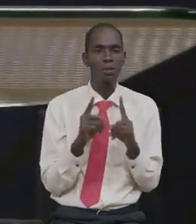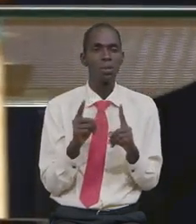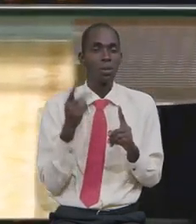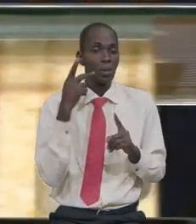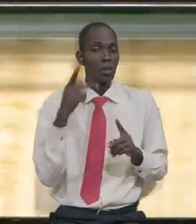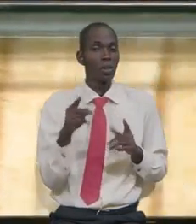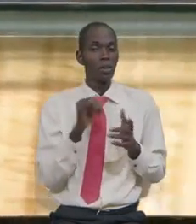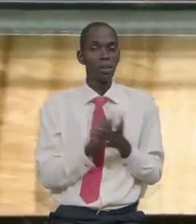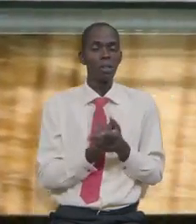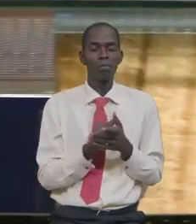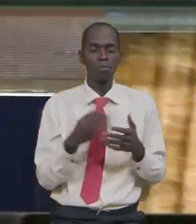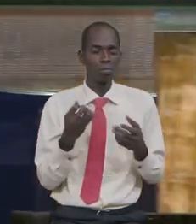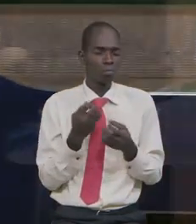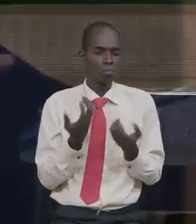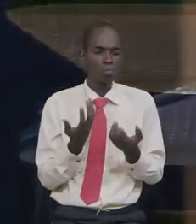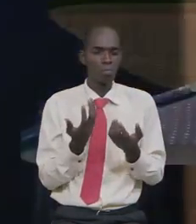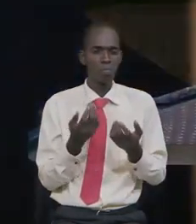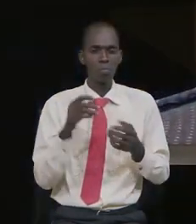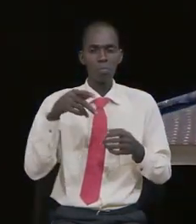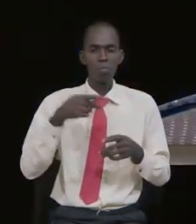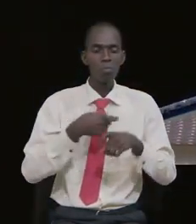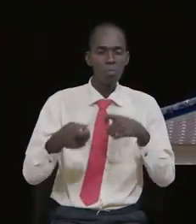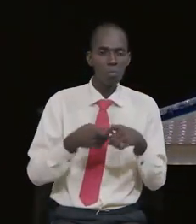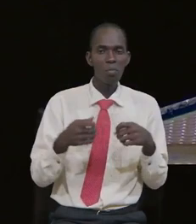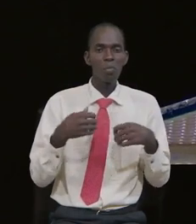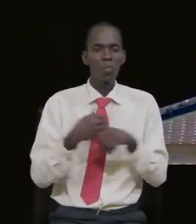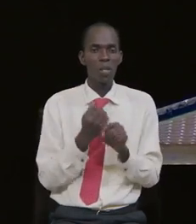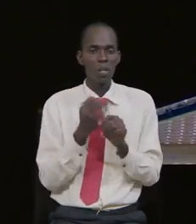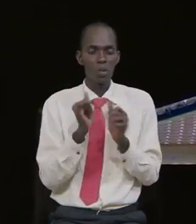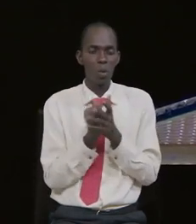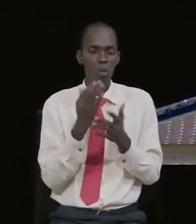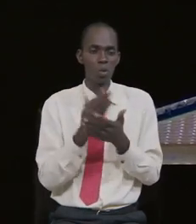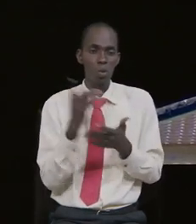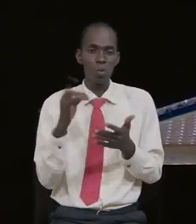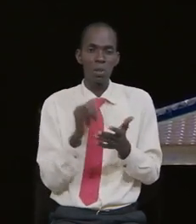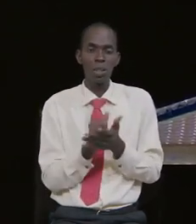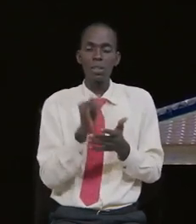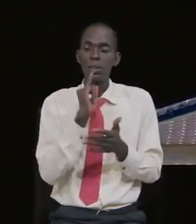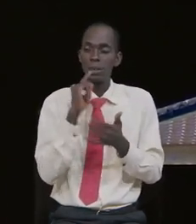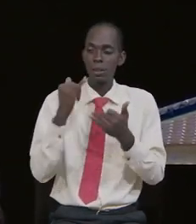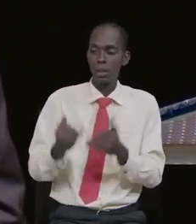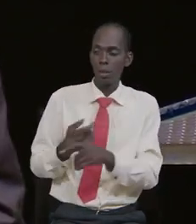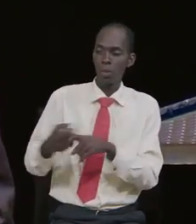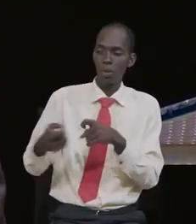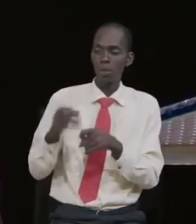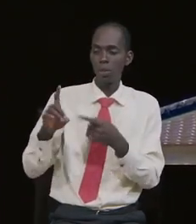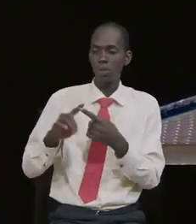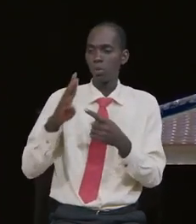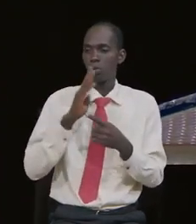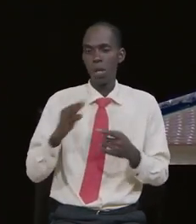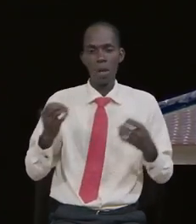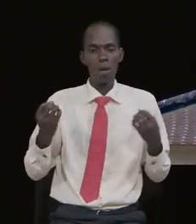the tendency of making the persecuted people afraid. They see the power of